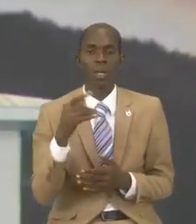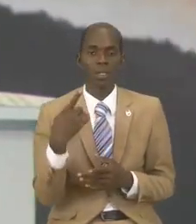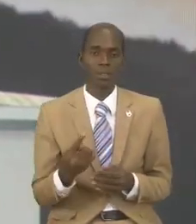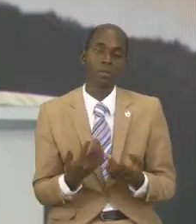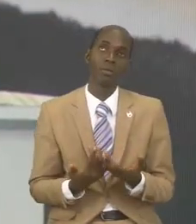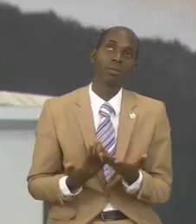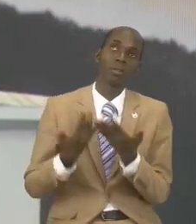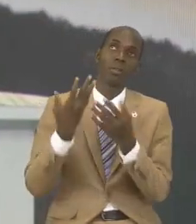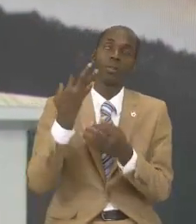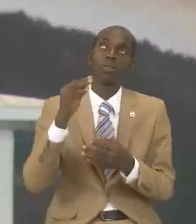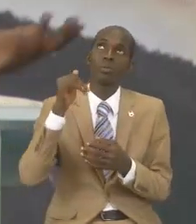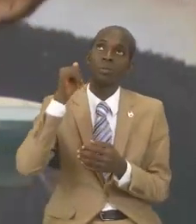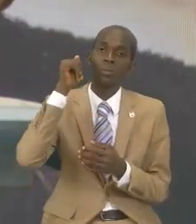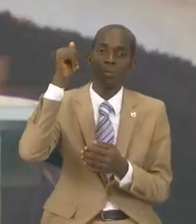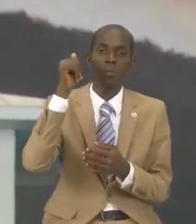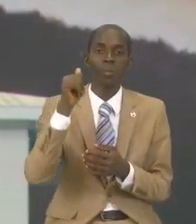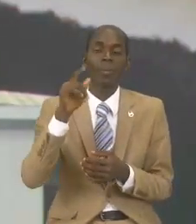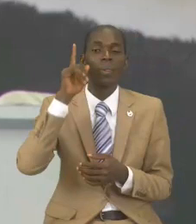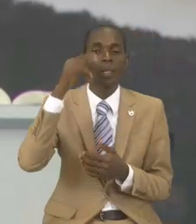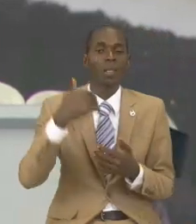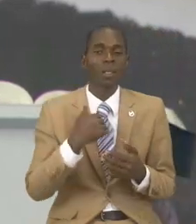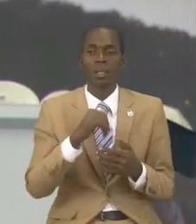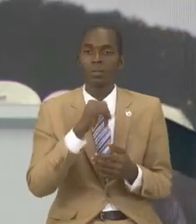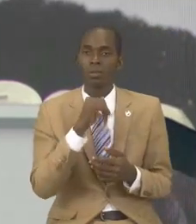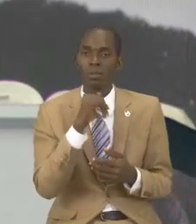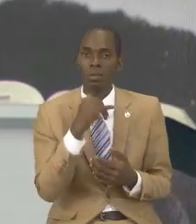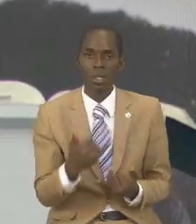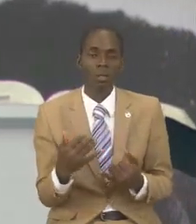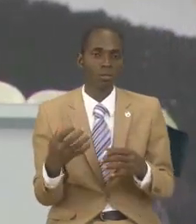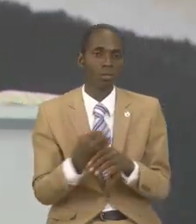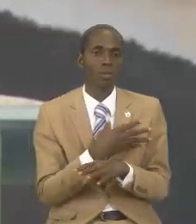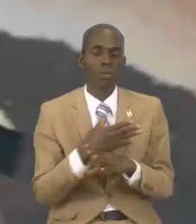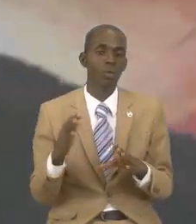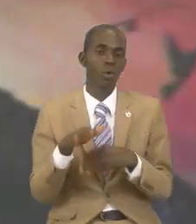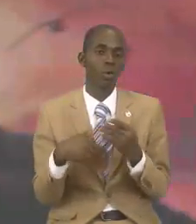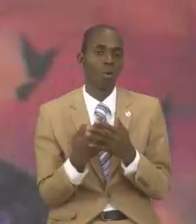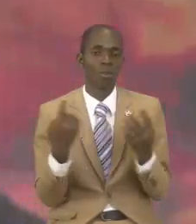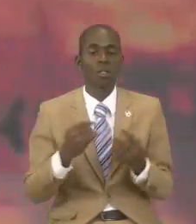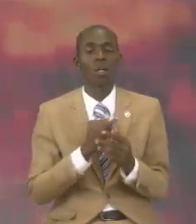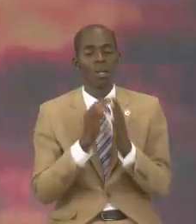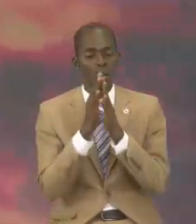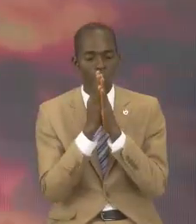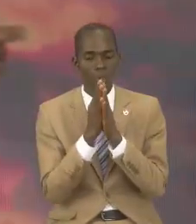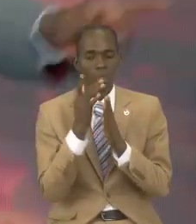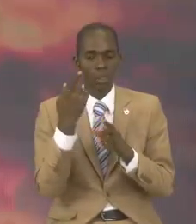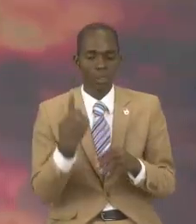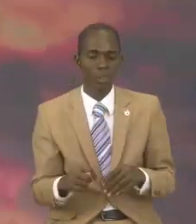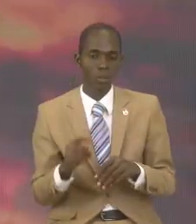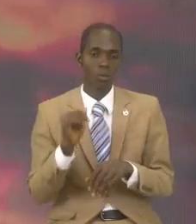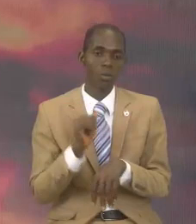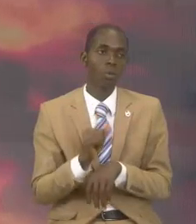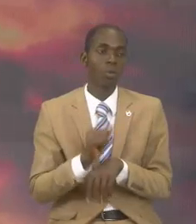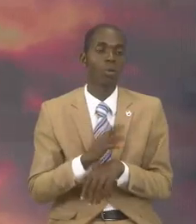sacrifice of himself, he has now put away all sin. And I pray the effect of